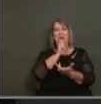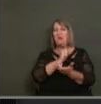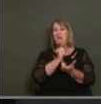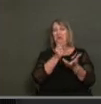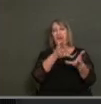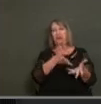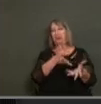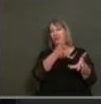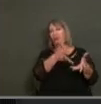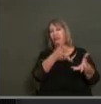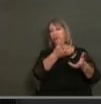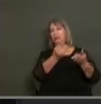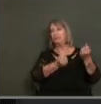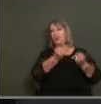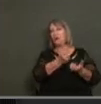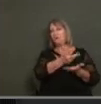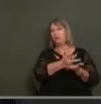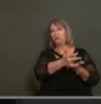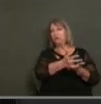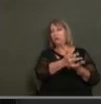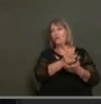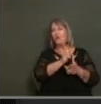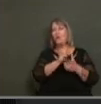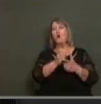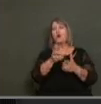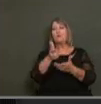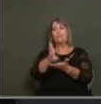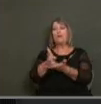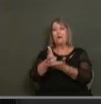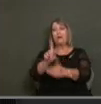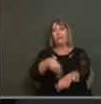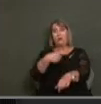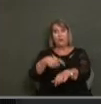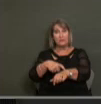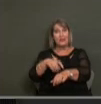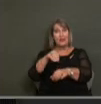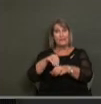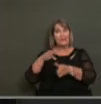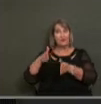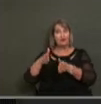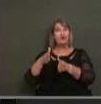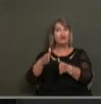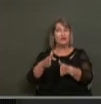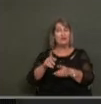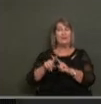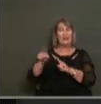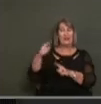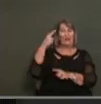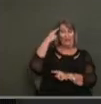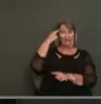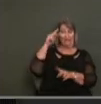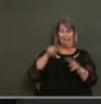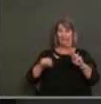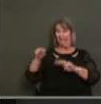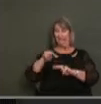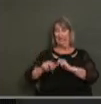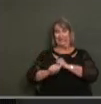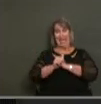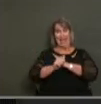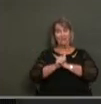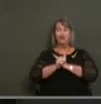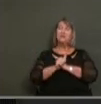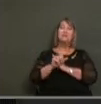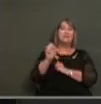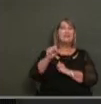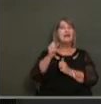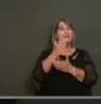private property or illegal long-term parking in the streets. But certainly if you think you have a hazardous condition, because we do have